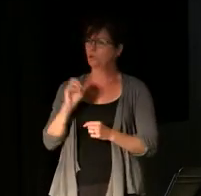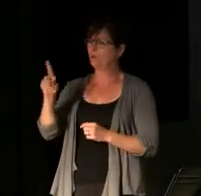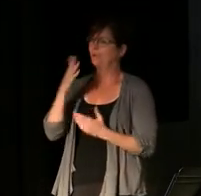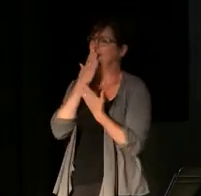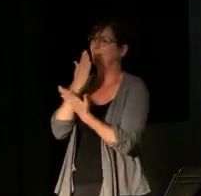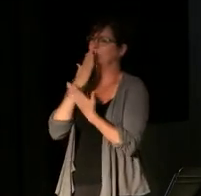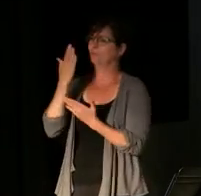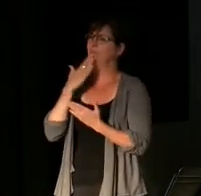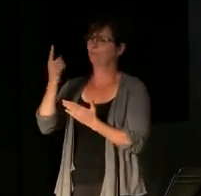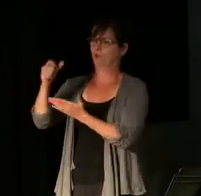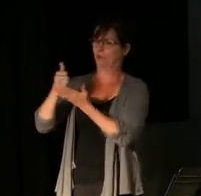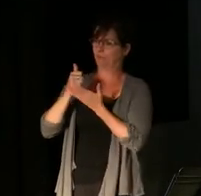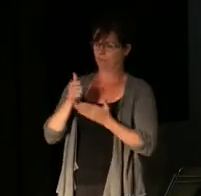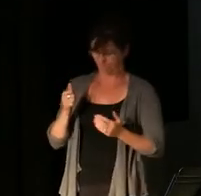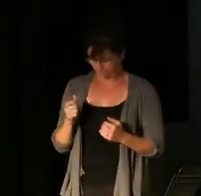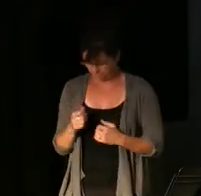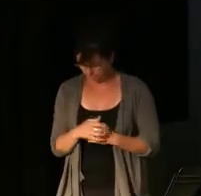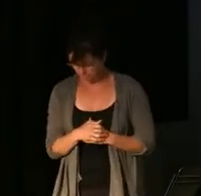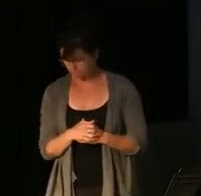help.